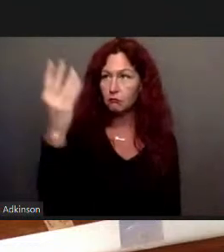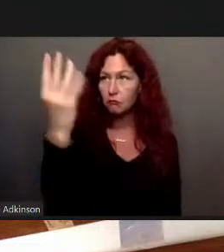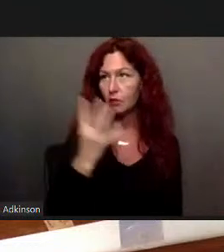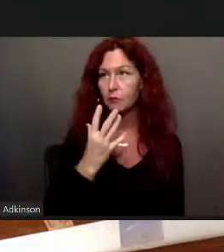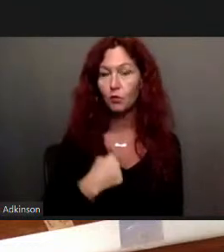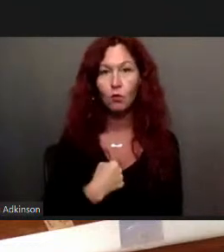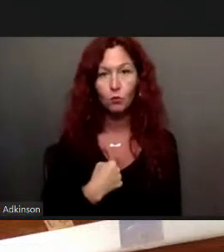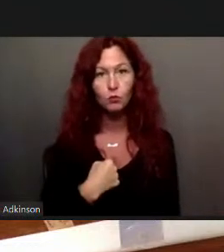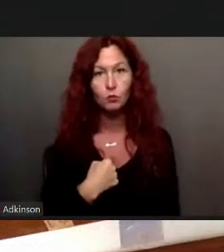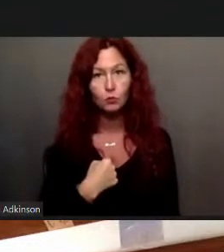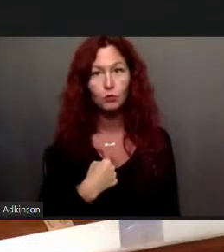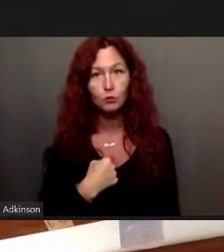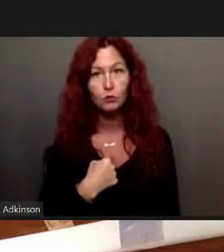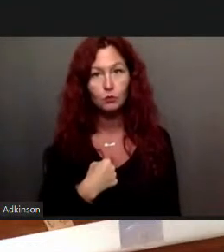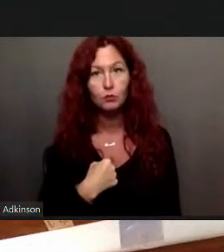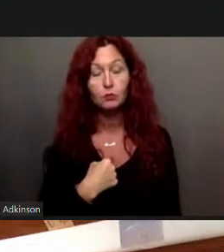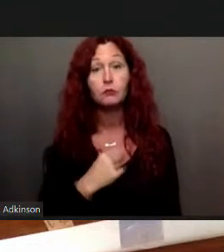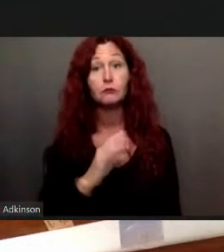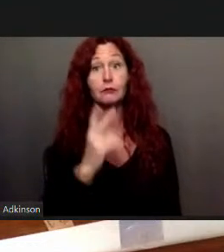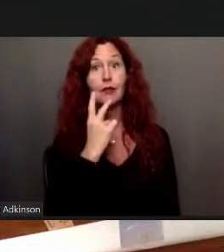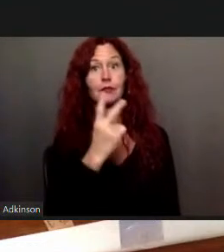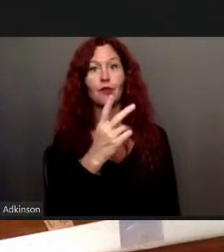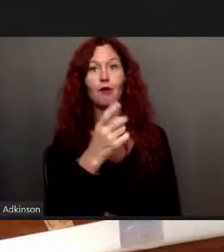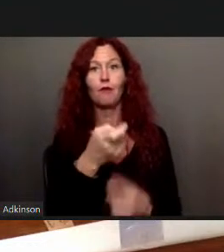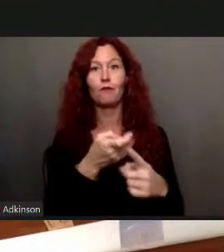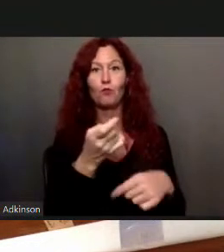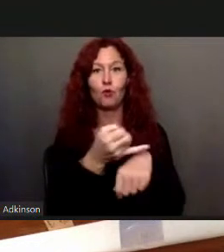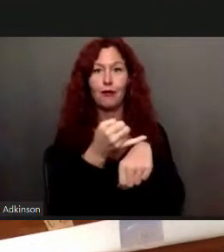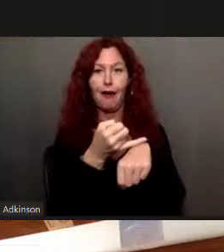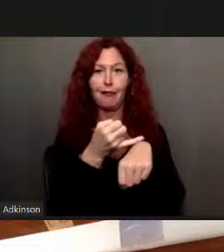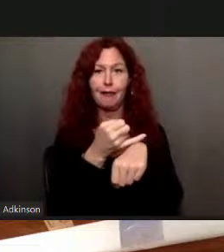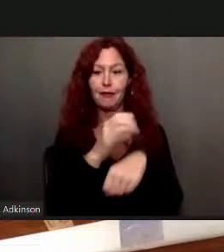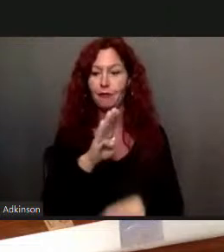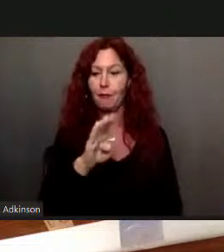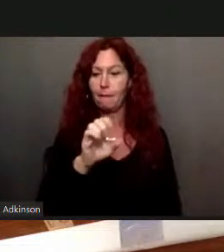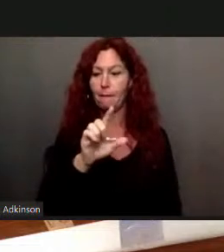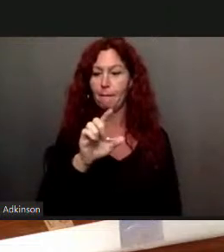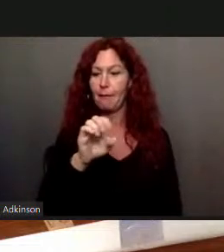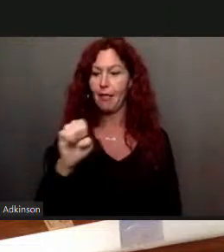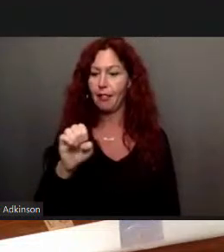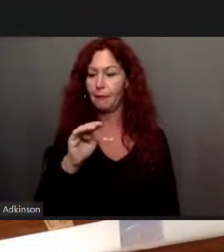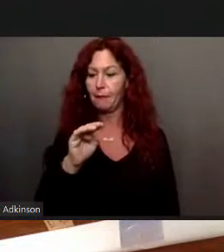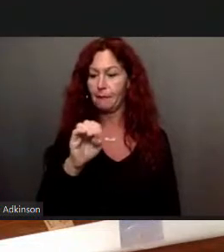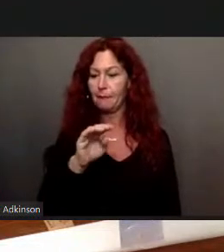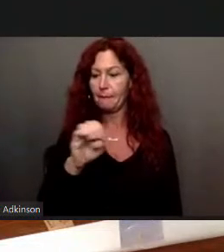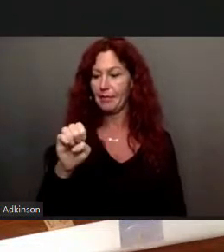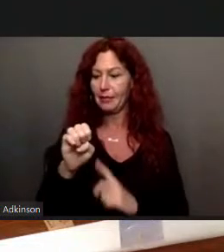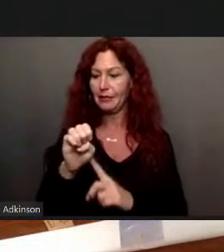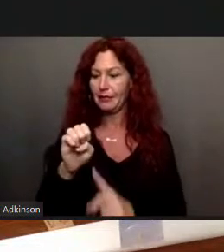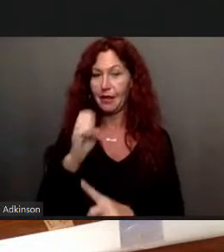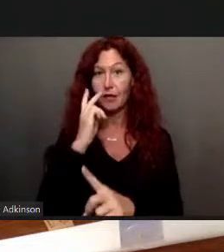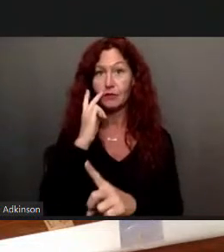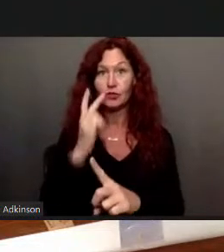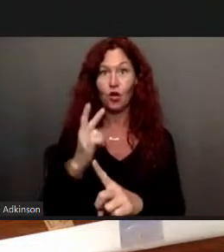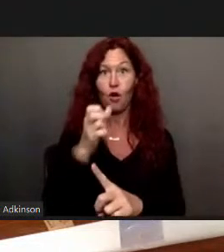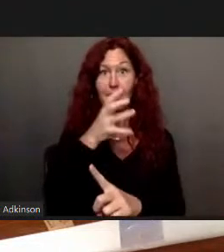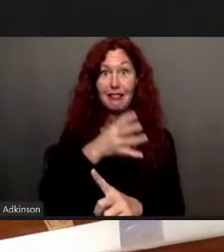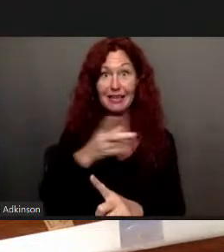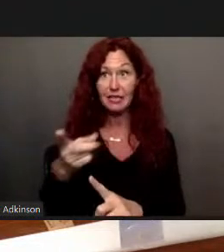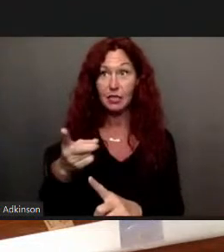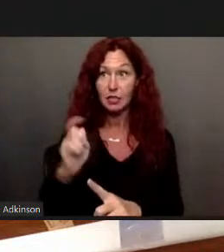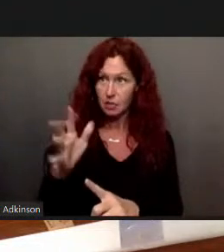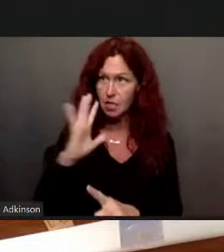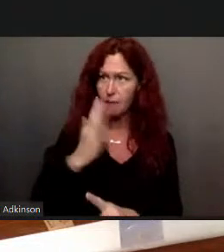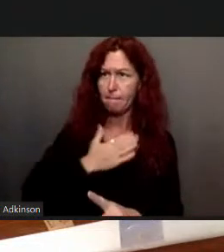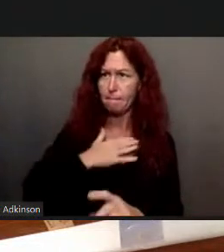Matter of fact, the individual on the piece used to be my assistant, okay, Rita, all right? That lady was my assistant, right? So I know her really